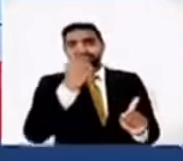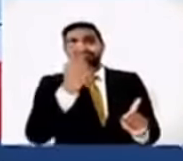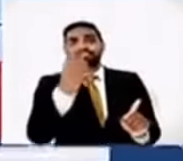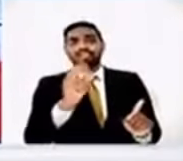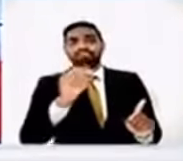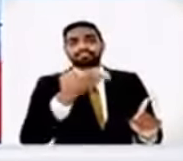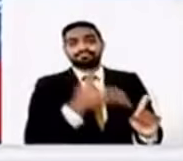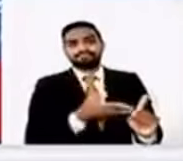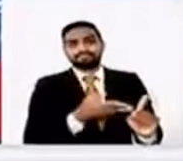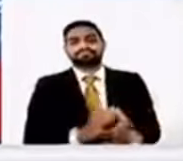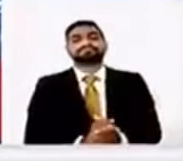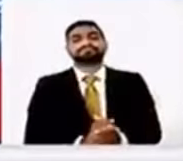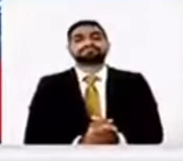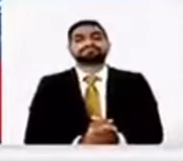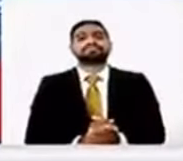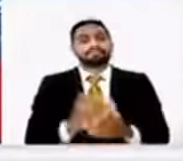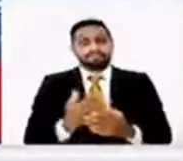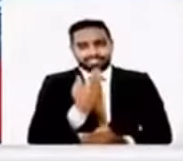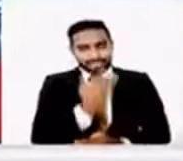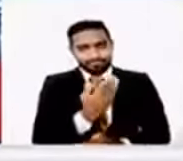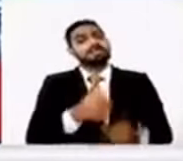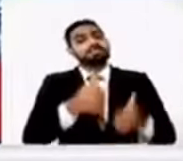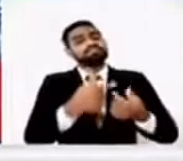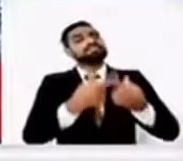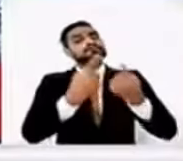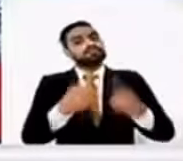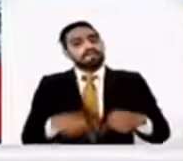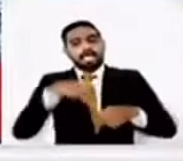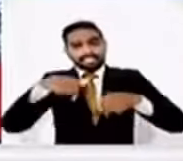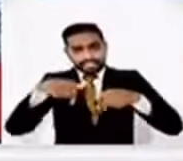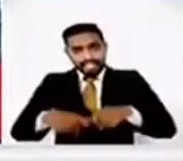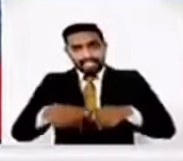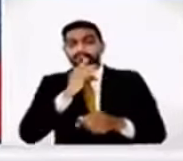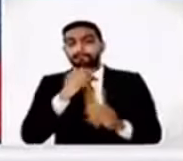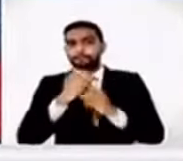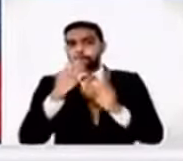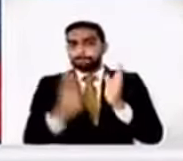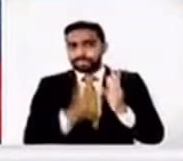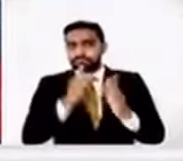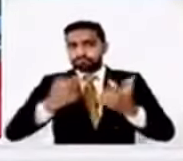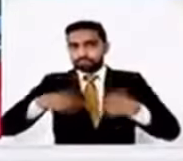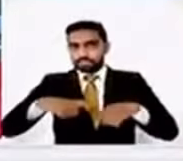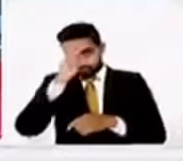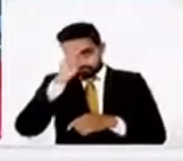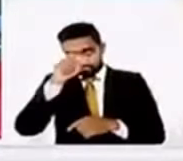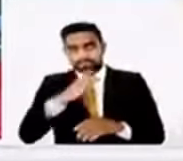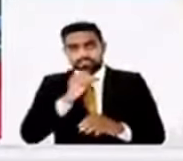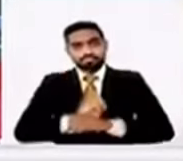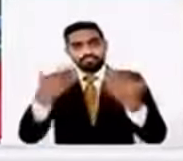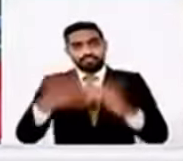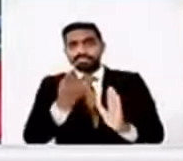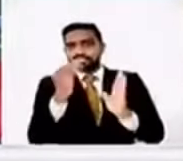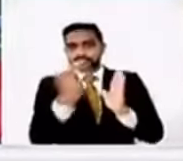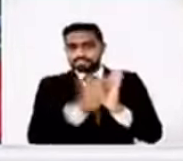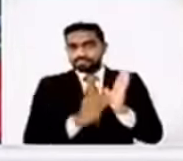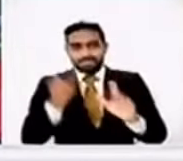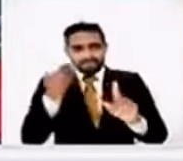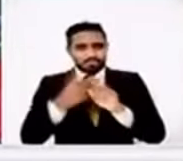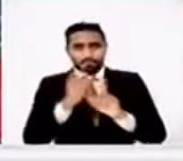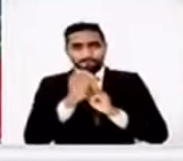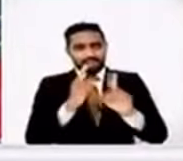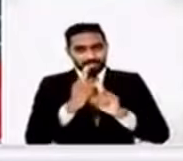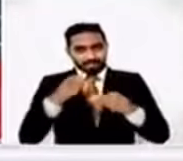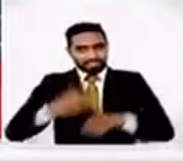now this budget presented by Prime Minister Mahinda Rajapaksa in Parliament today is mainly targeting